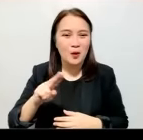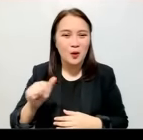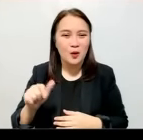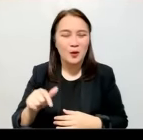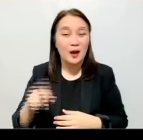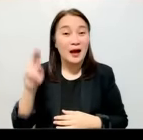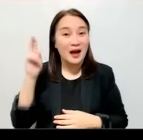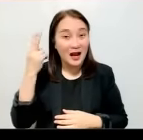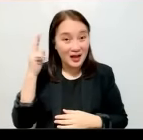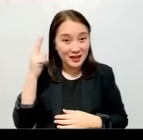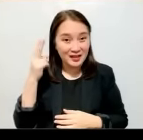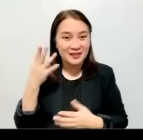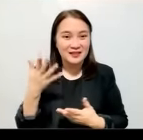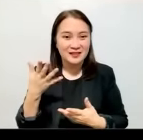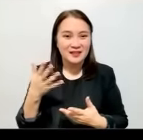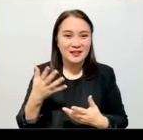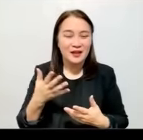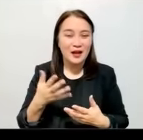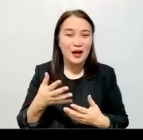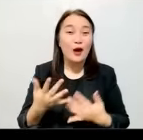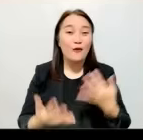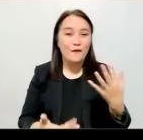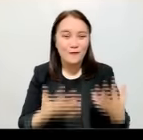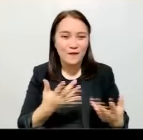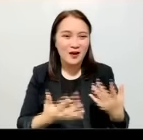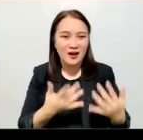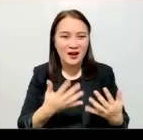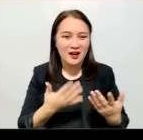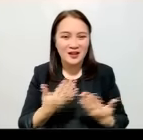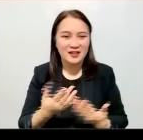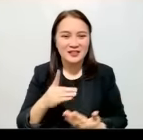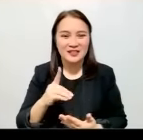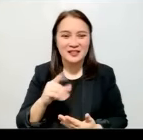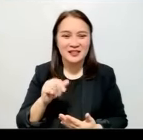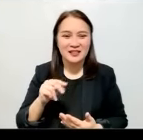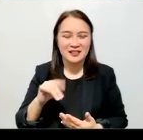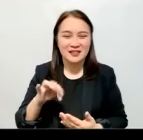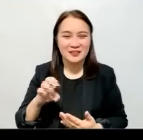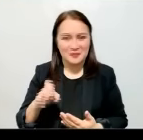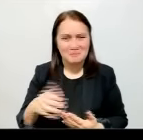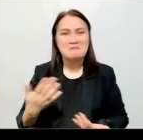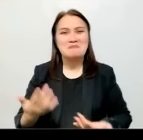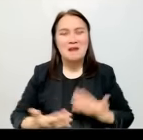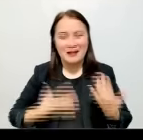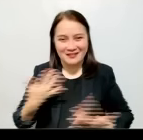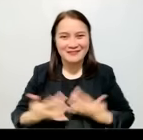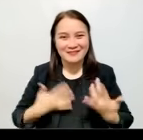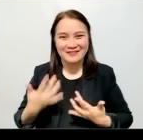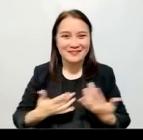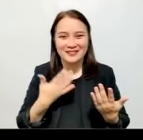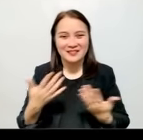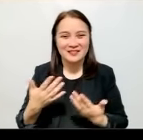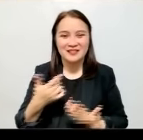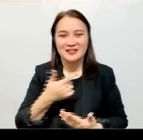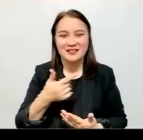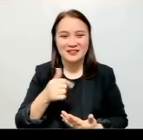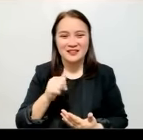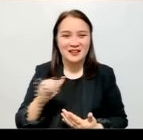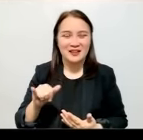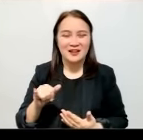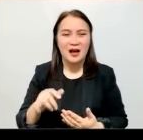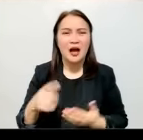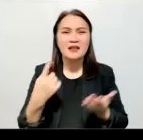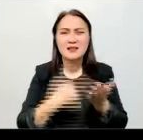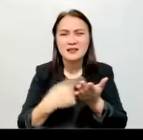Iroh, at Fire Lord Ozai na si Daniel Day Kim. Masaya man daw ang adventure ng Gaang. Tumatalakay naman sa